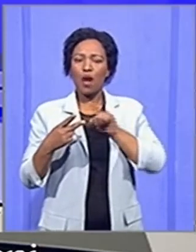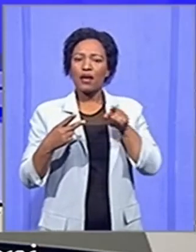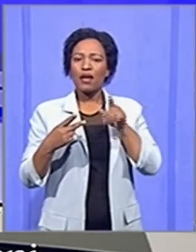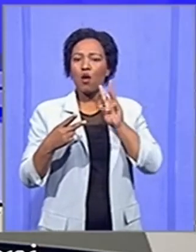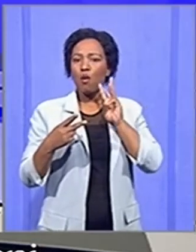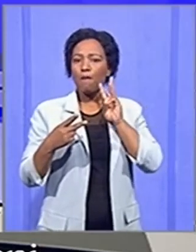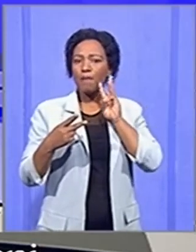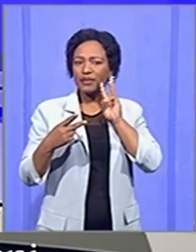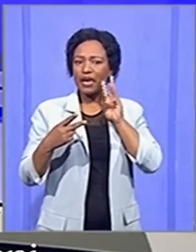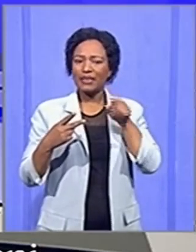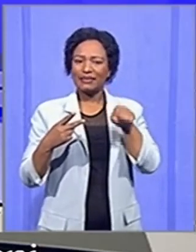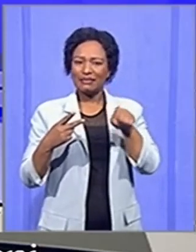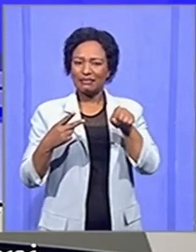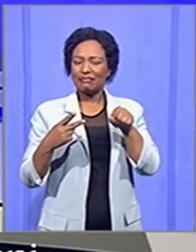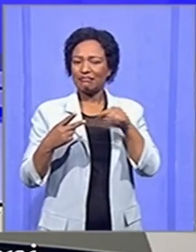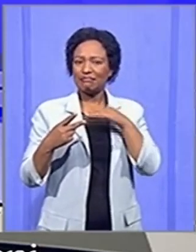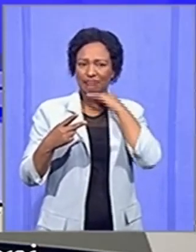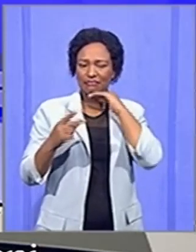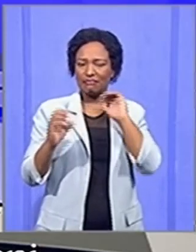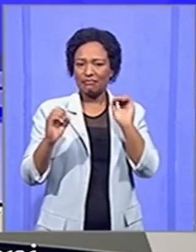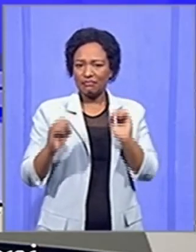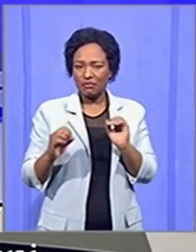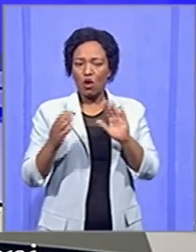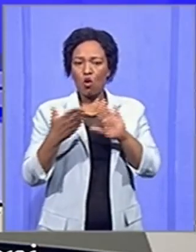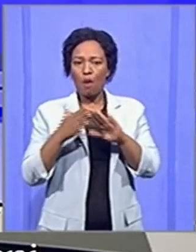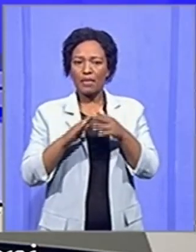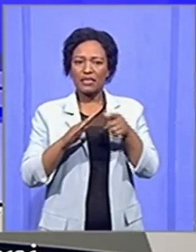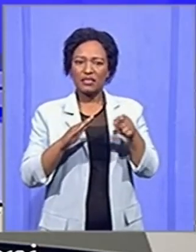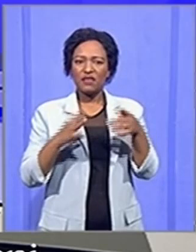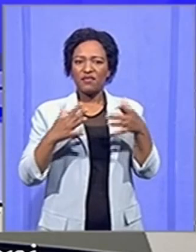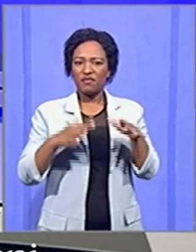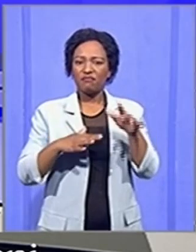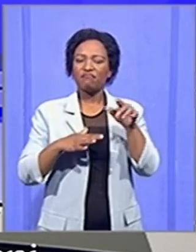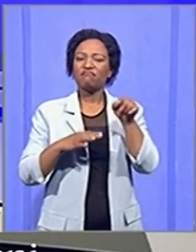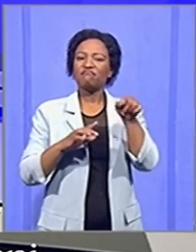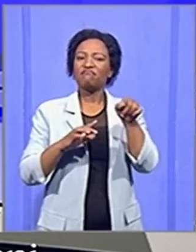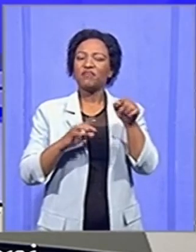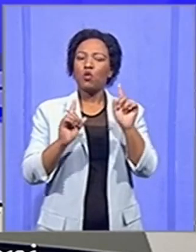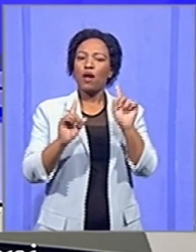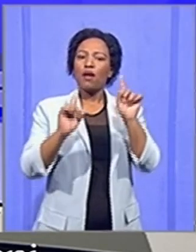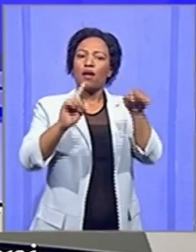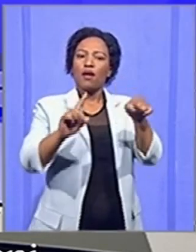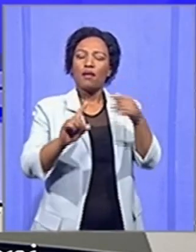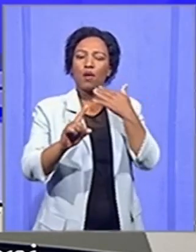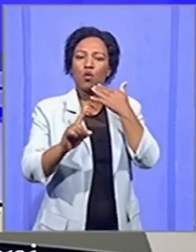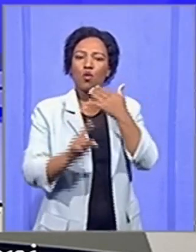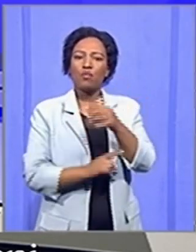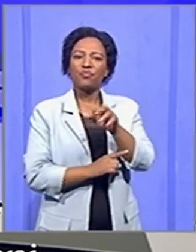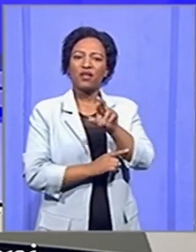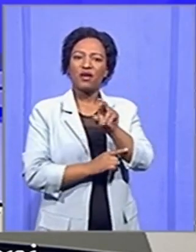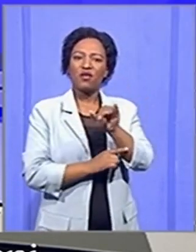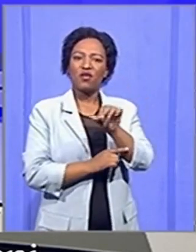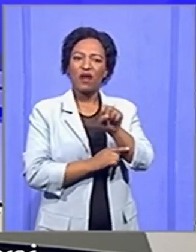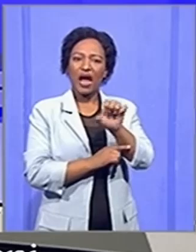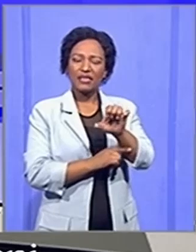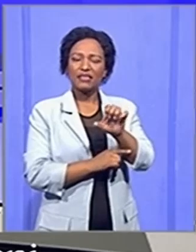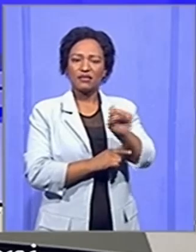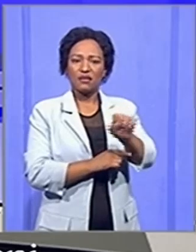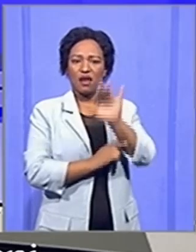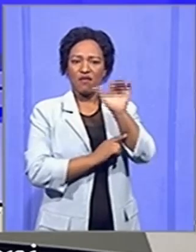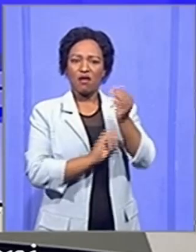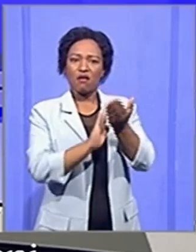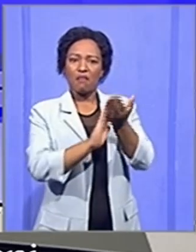metsi. Baagi e ne le karolo ya mogwanto wa lekoko la Rise Mzansi go ya kwa masepaleng wa